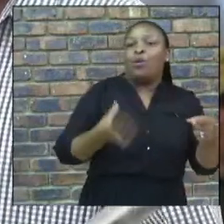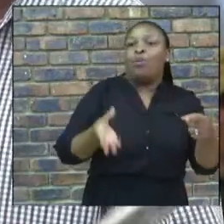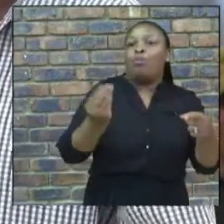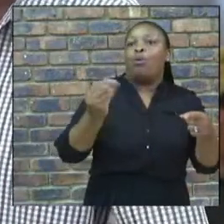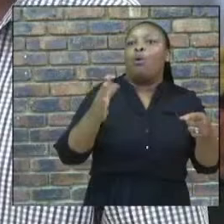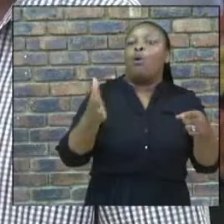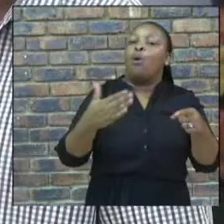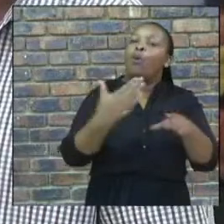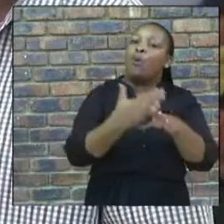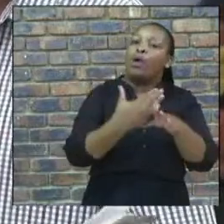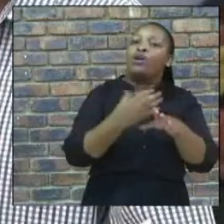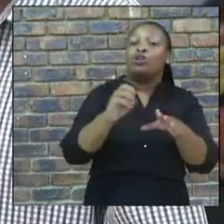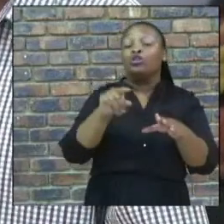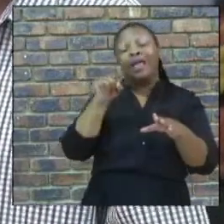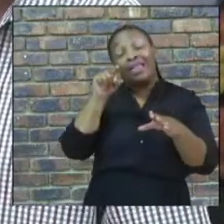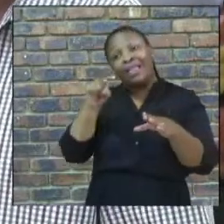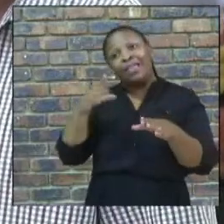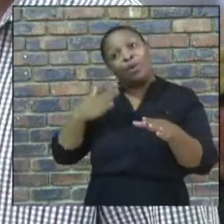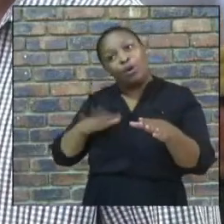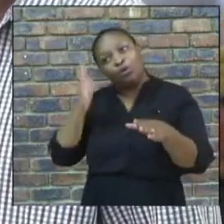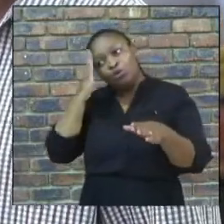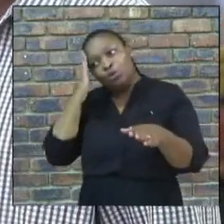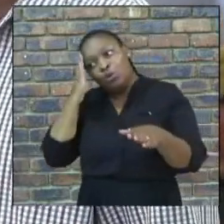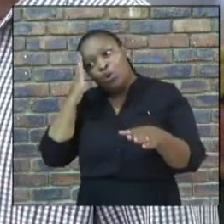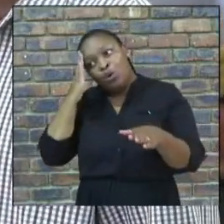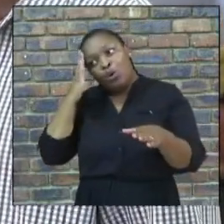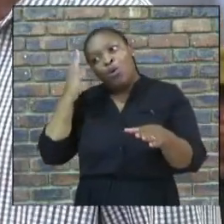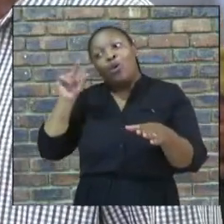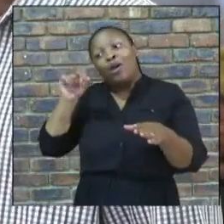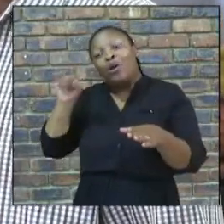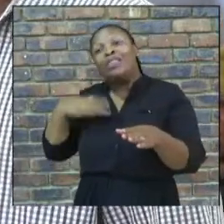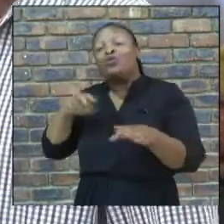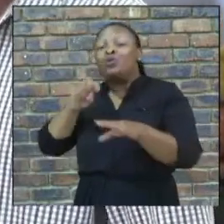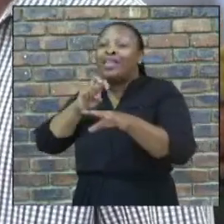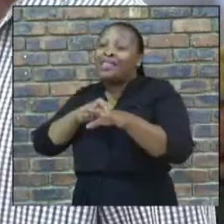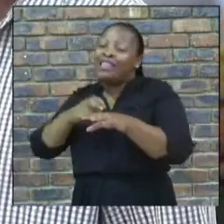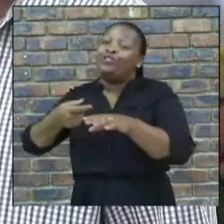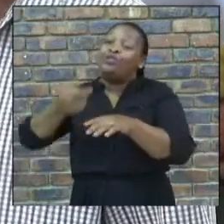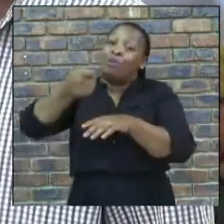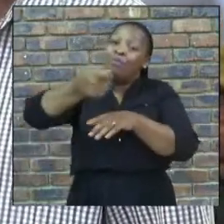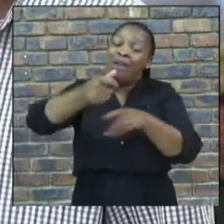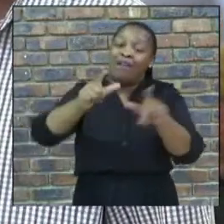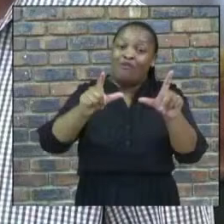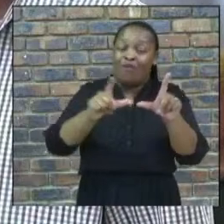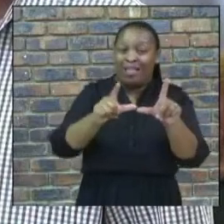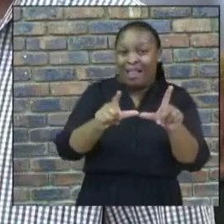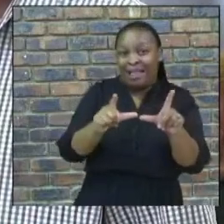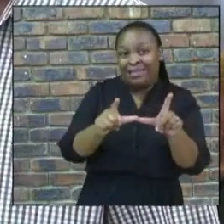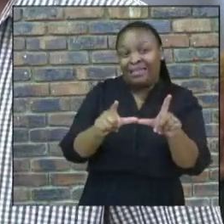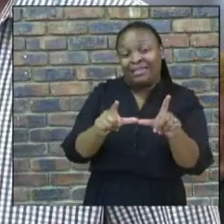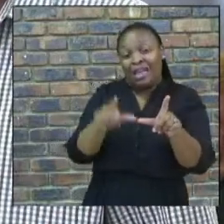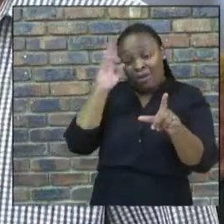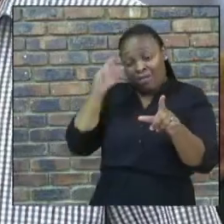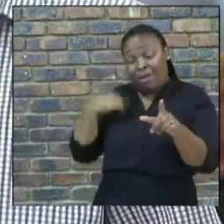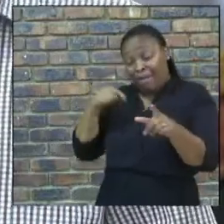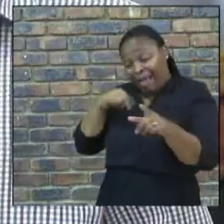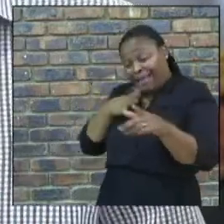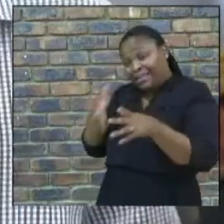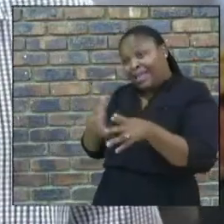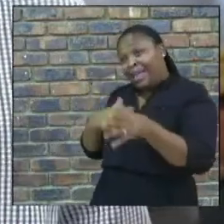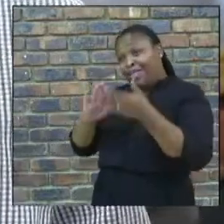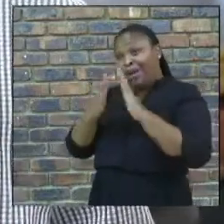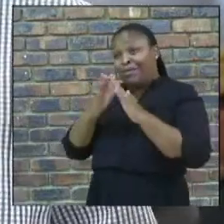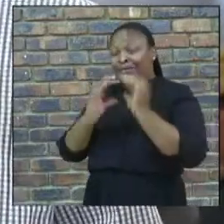to register to have that permit. So what is the government going to do that, especially to the youth of